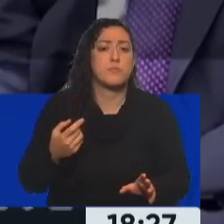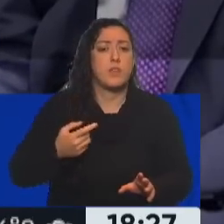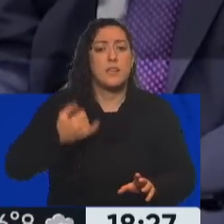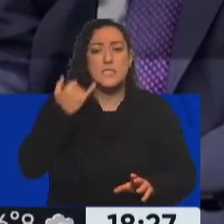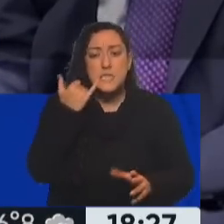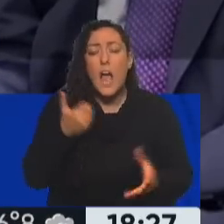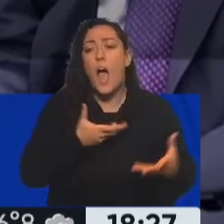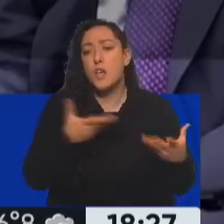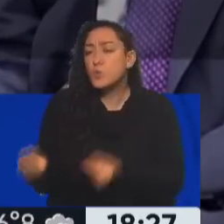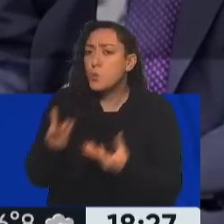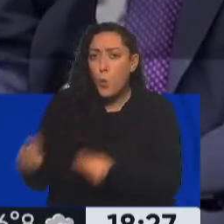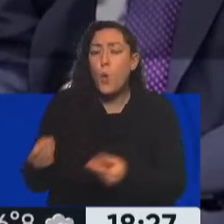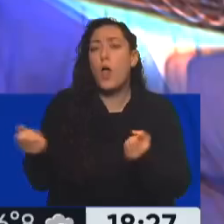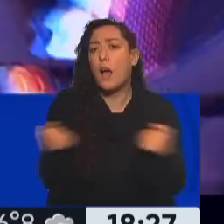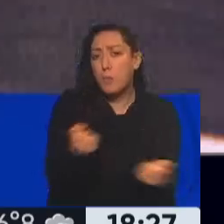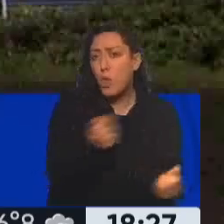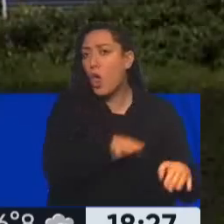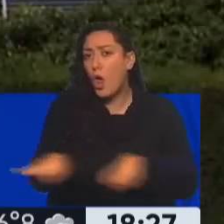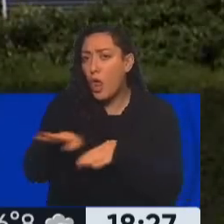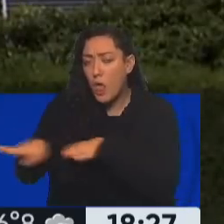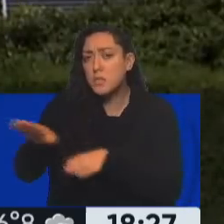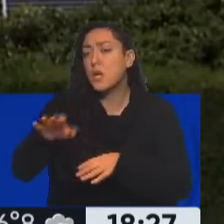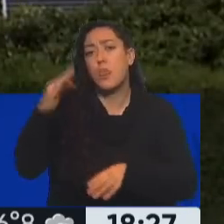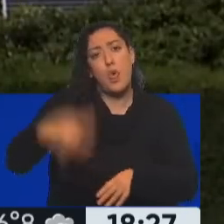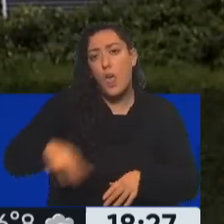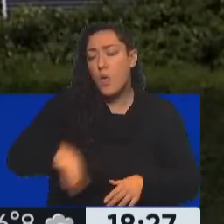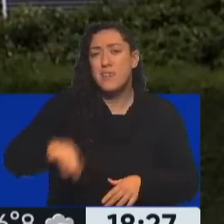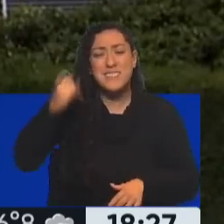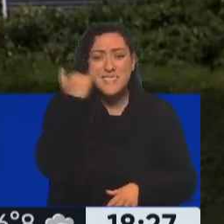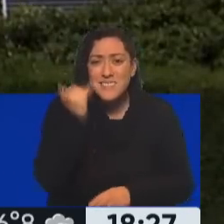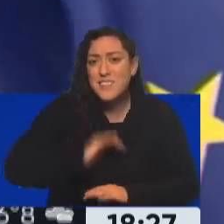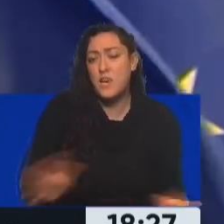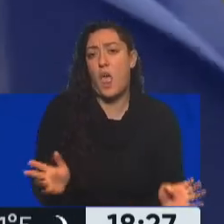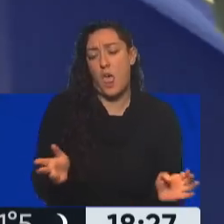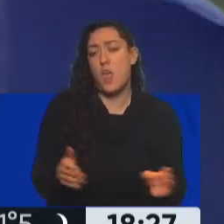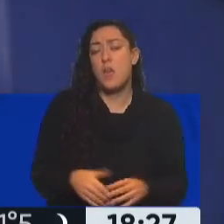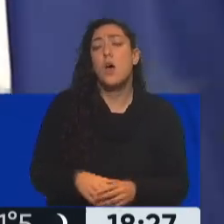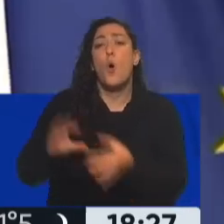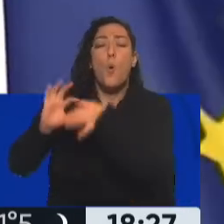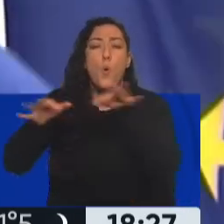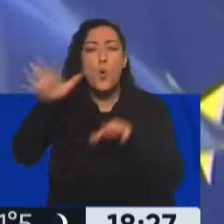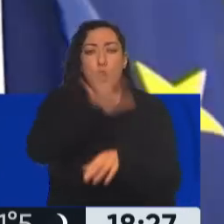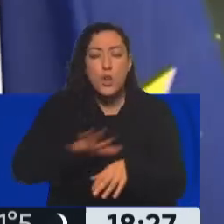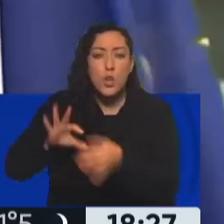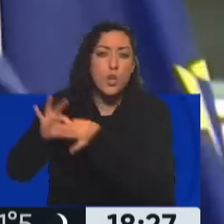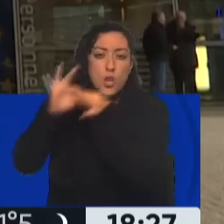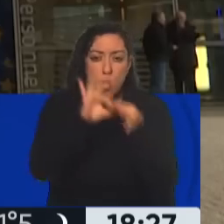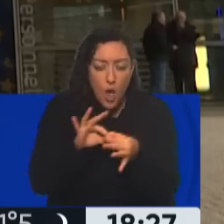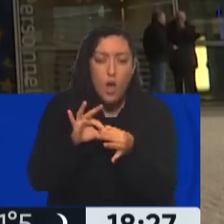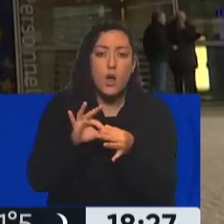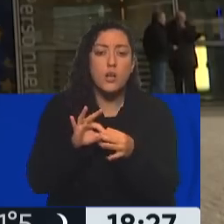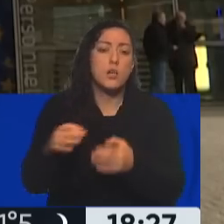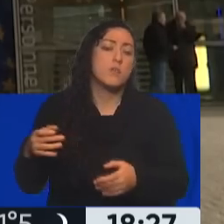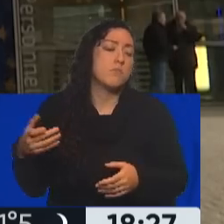humanitarian assistance into Gaza. Por su parte, la Unión Europea dijo que planea revisar su cooperación con